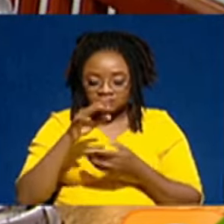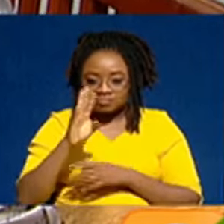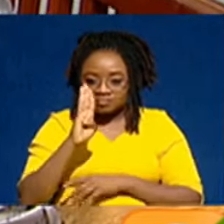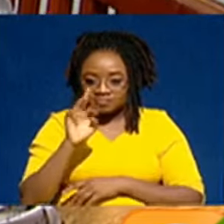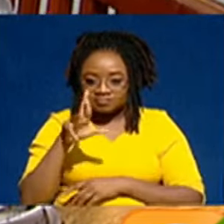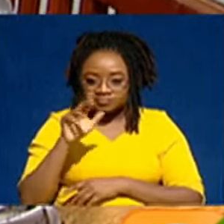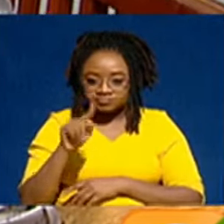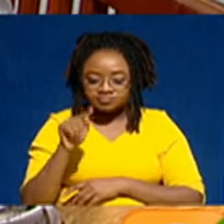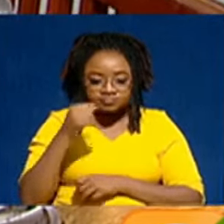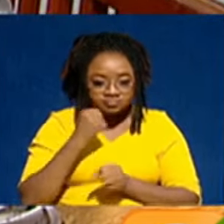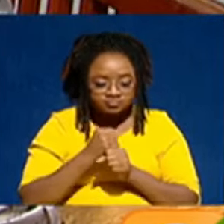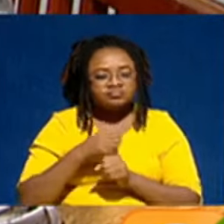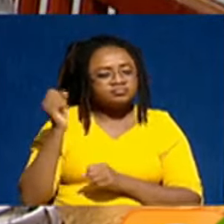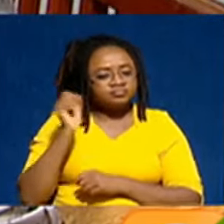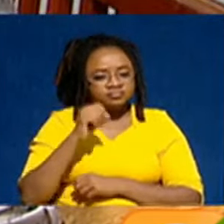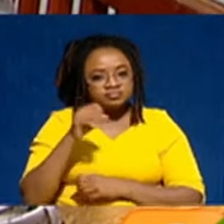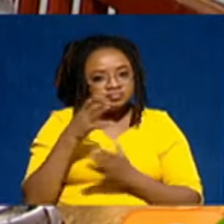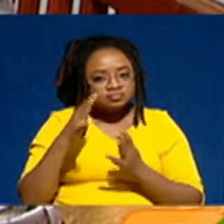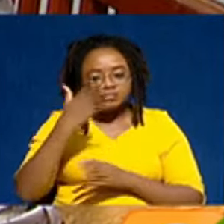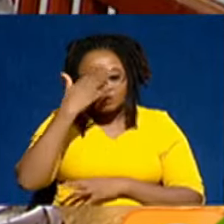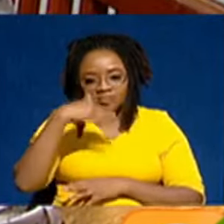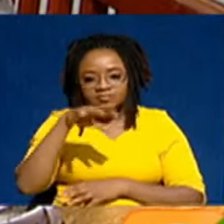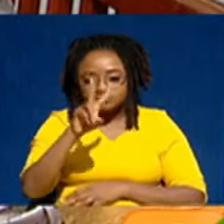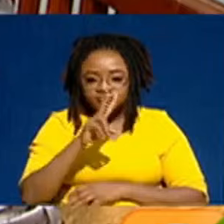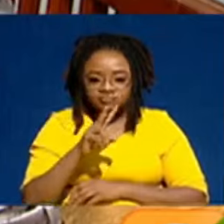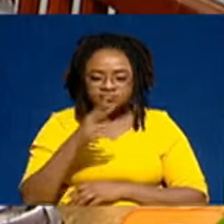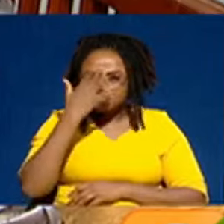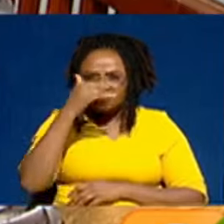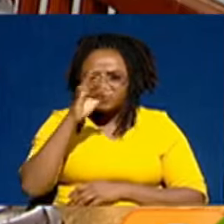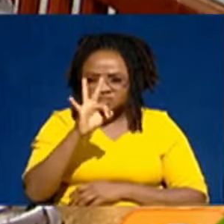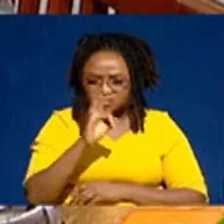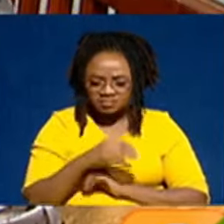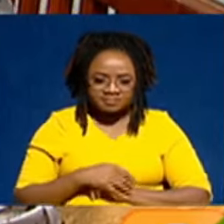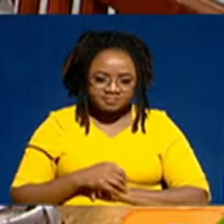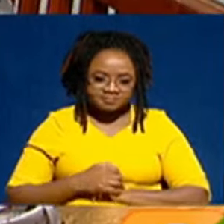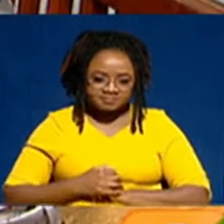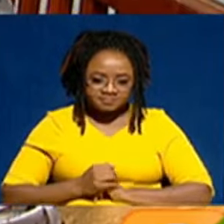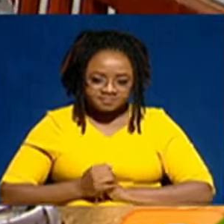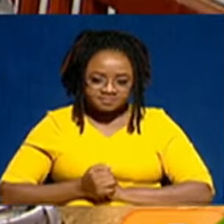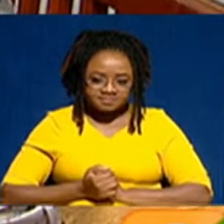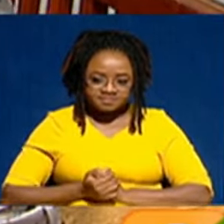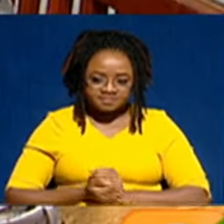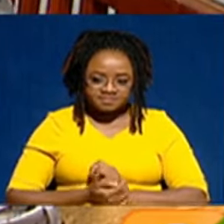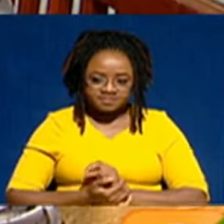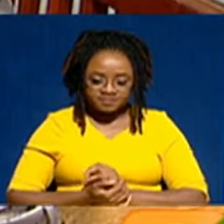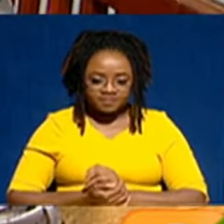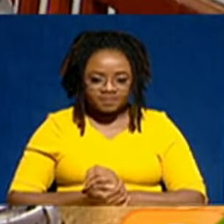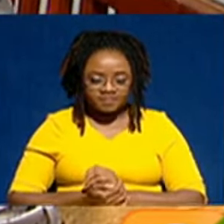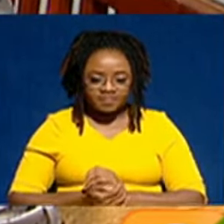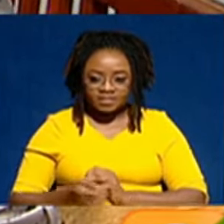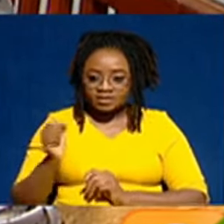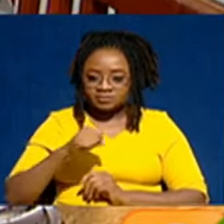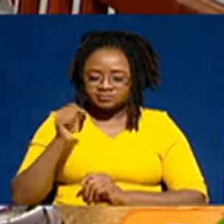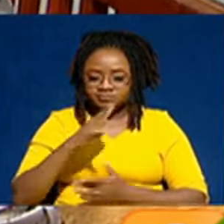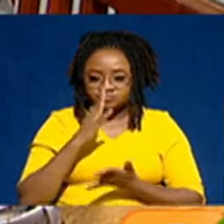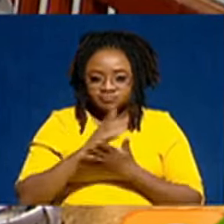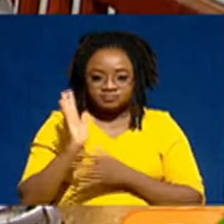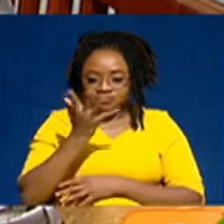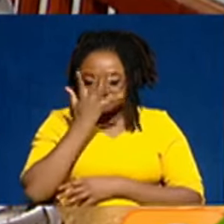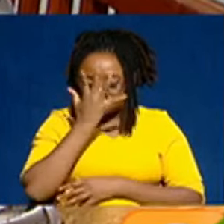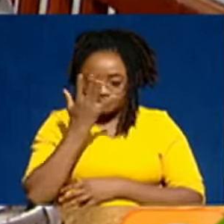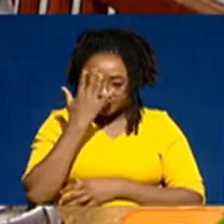four, I think, or phase three, I think. Philip, isn't that a shame? Yeah. Well, it is, because at least Nairobi by 2014